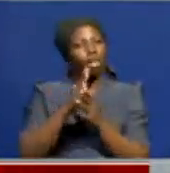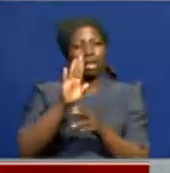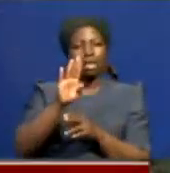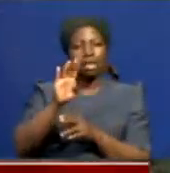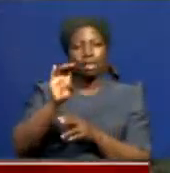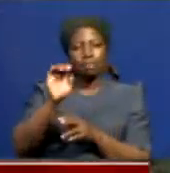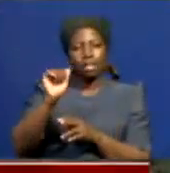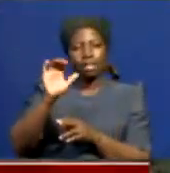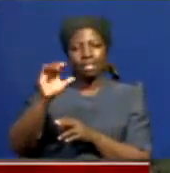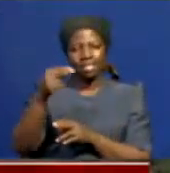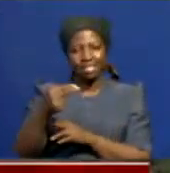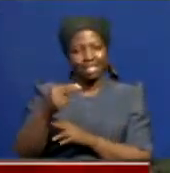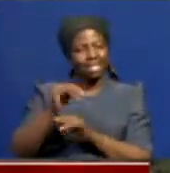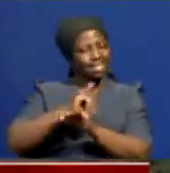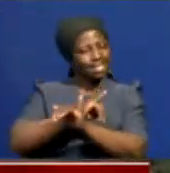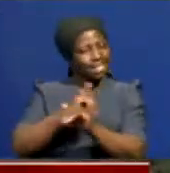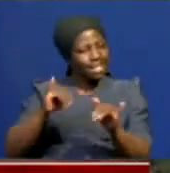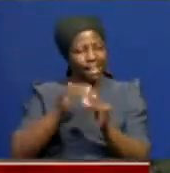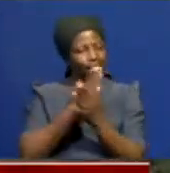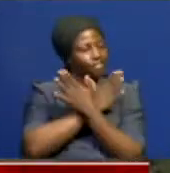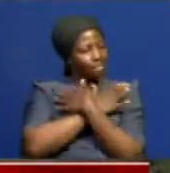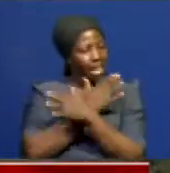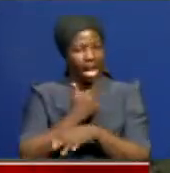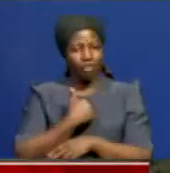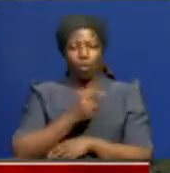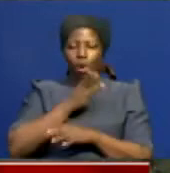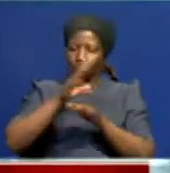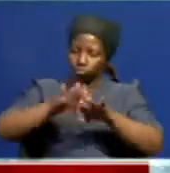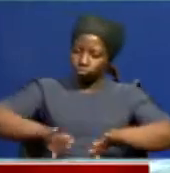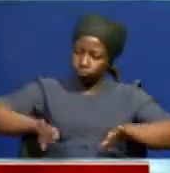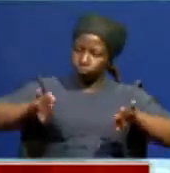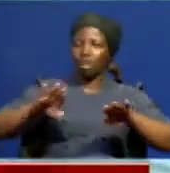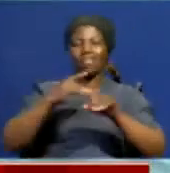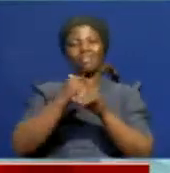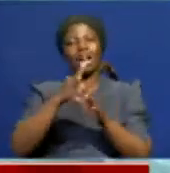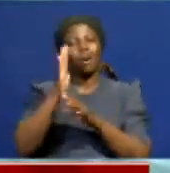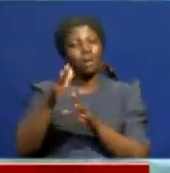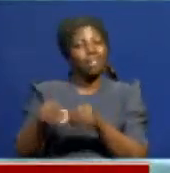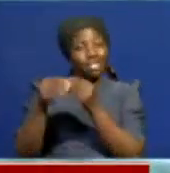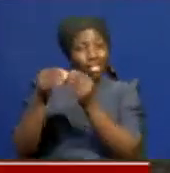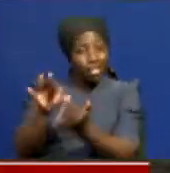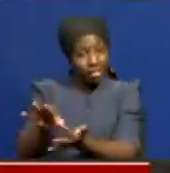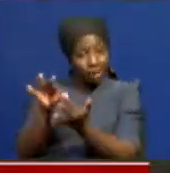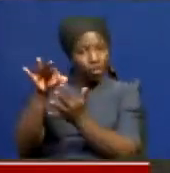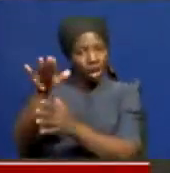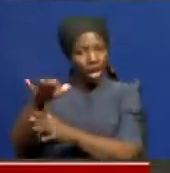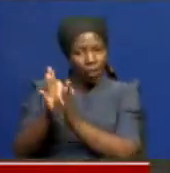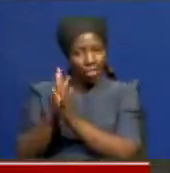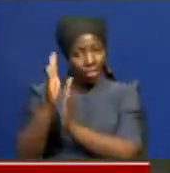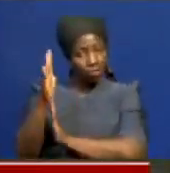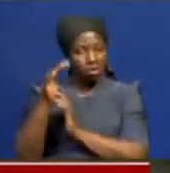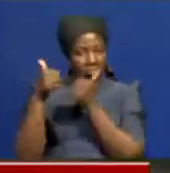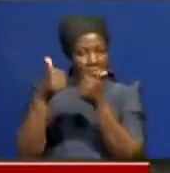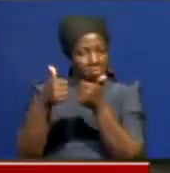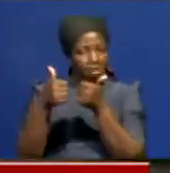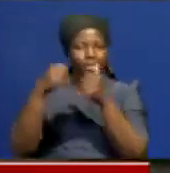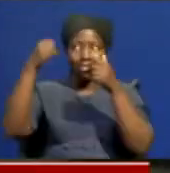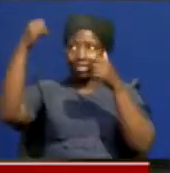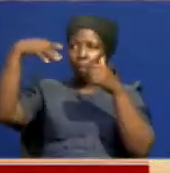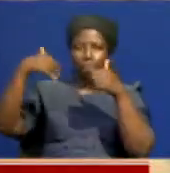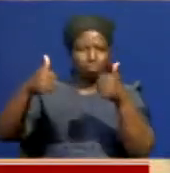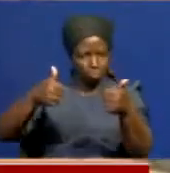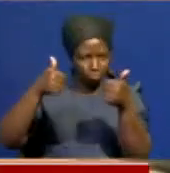and friendly, beach operators will be assigned special zones with good security and proper lighting systems to